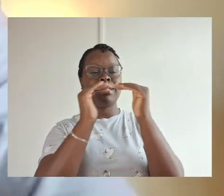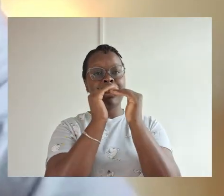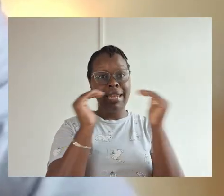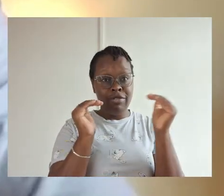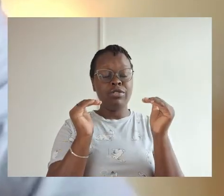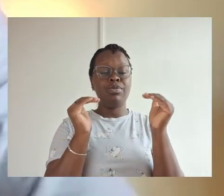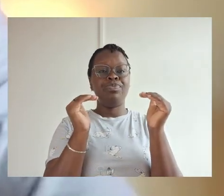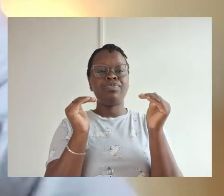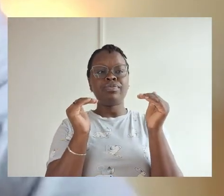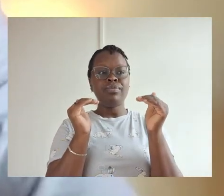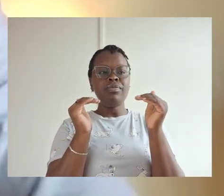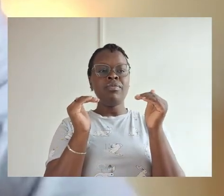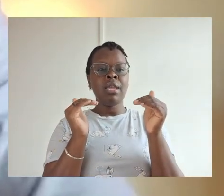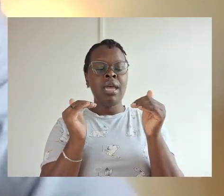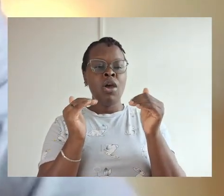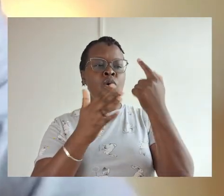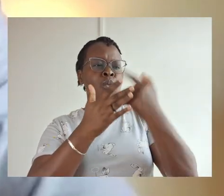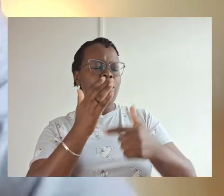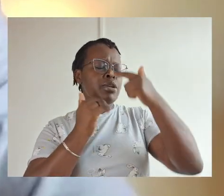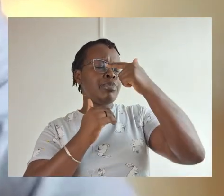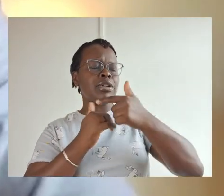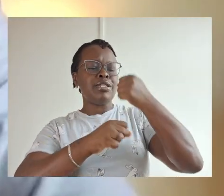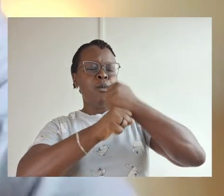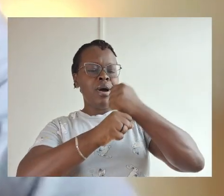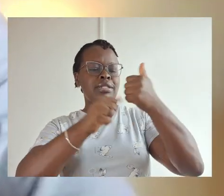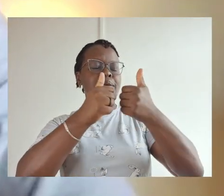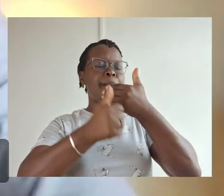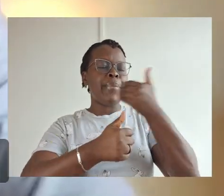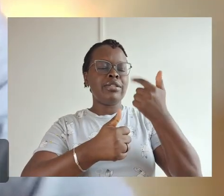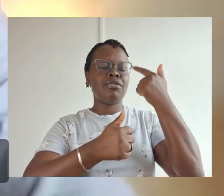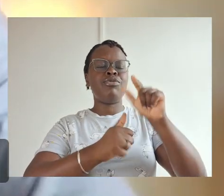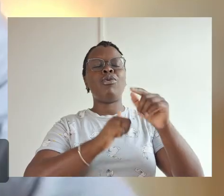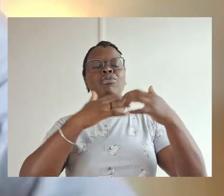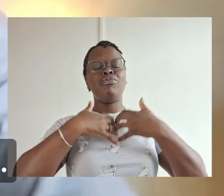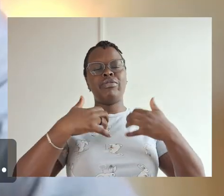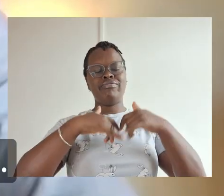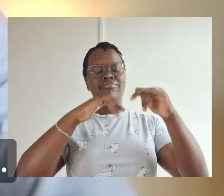at the refugee setup, what policies work best? Because as